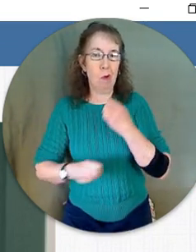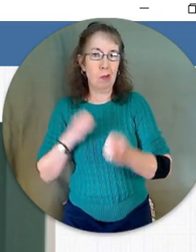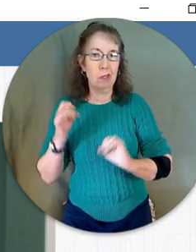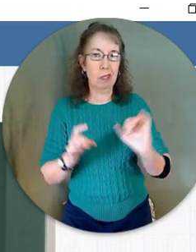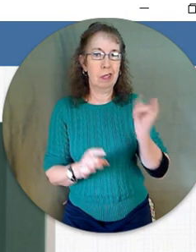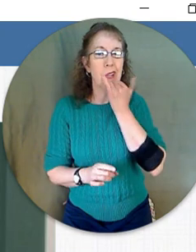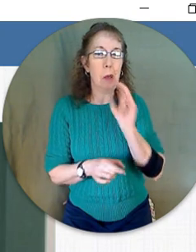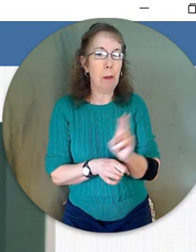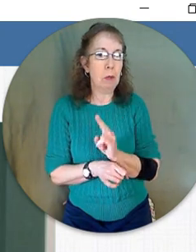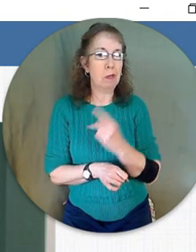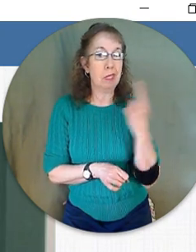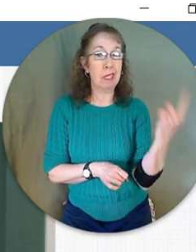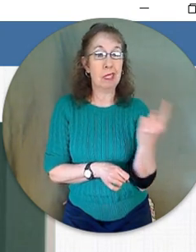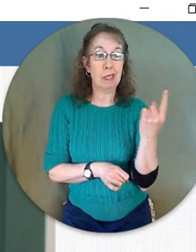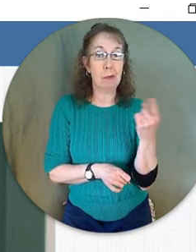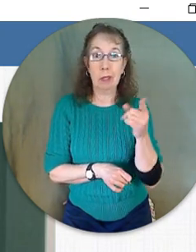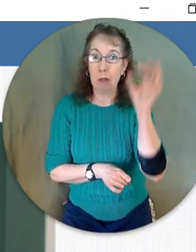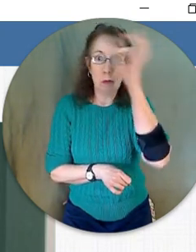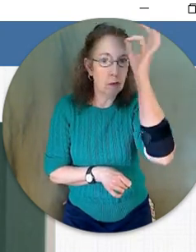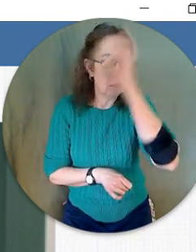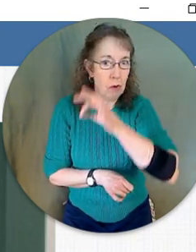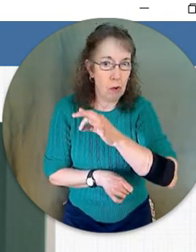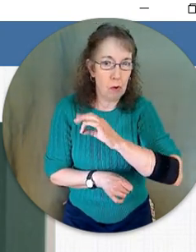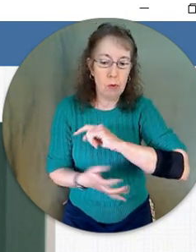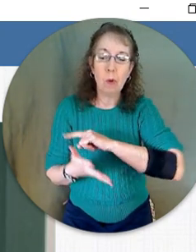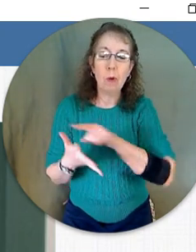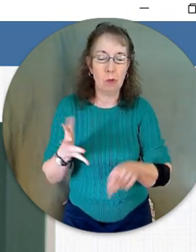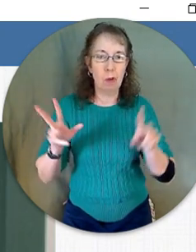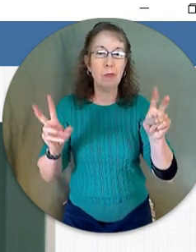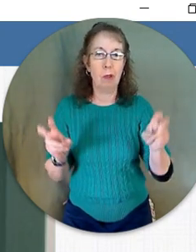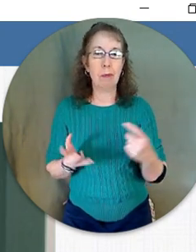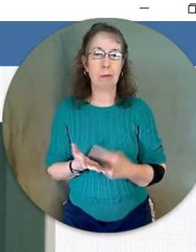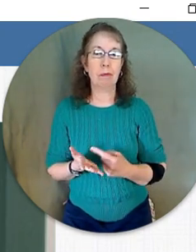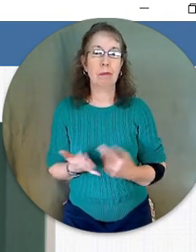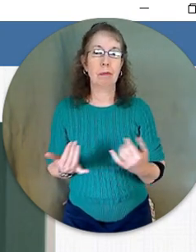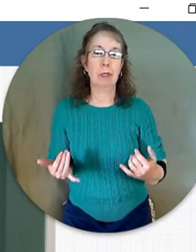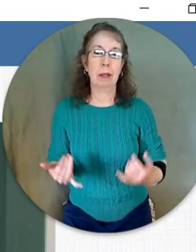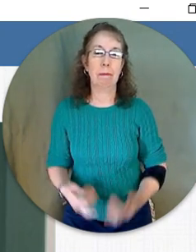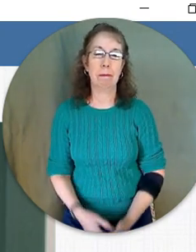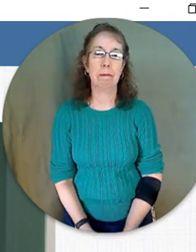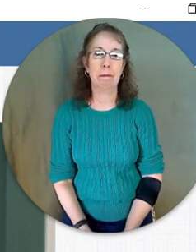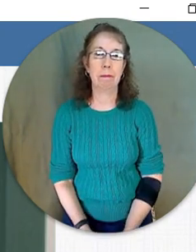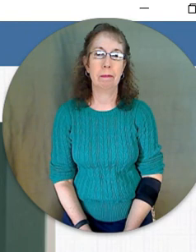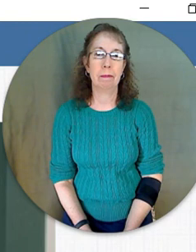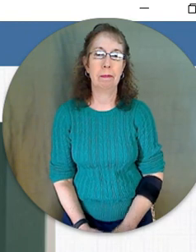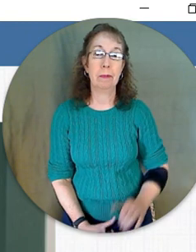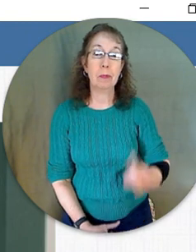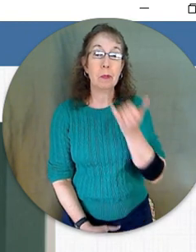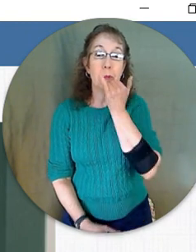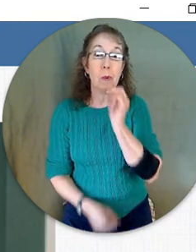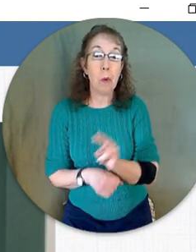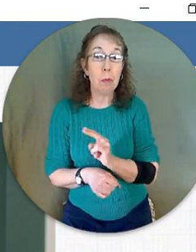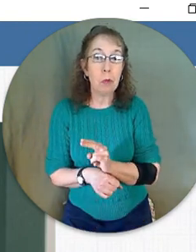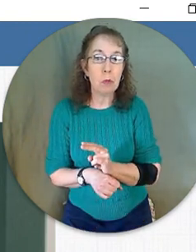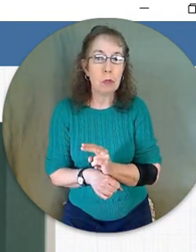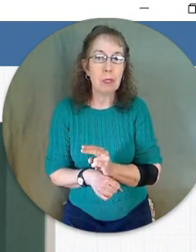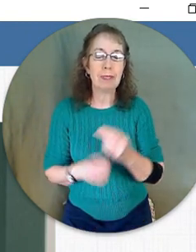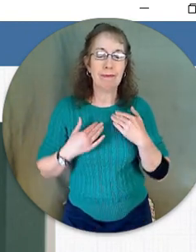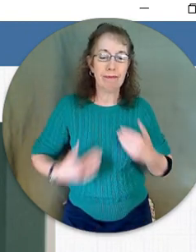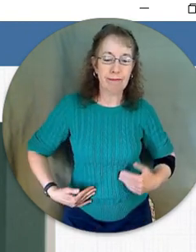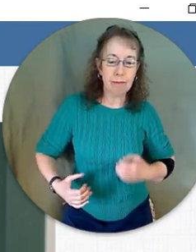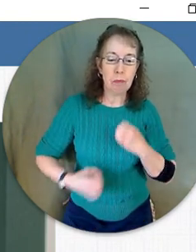abusing someone without realizing it. So those are all topics we're going to discuss today. So abuse is physical or emotional harm